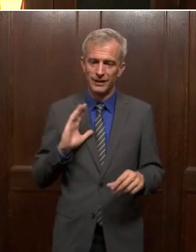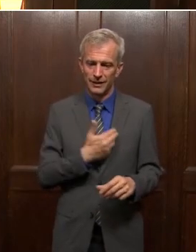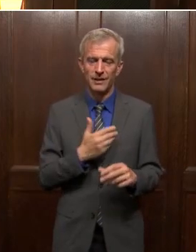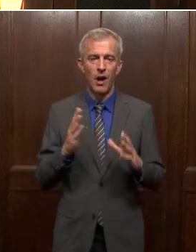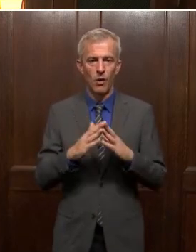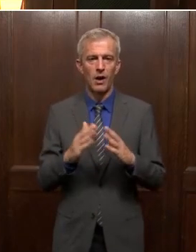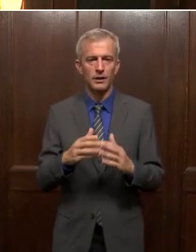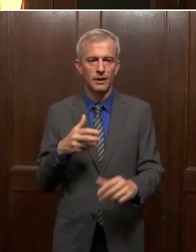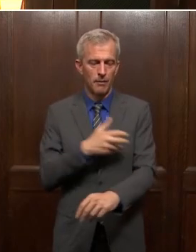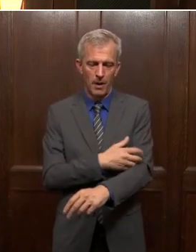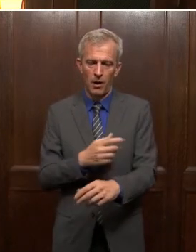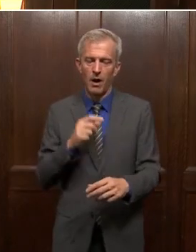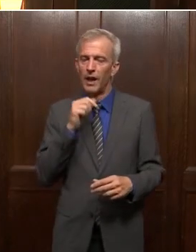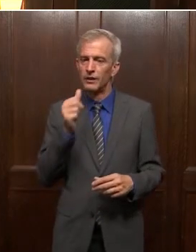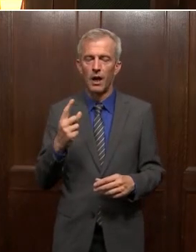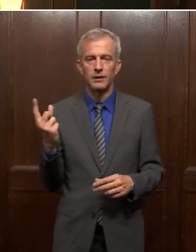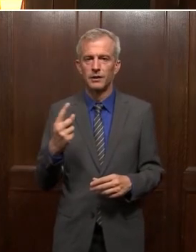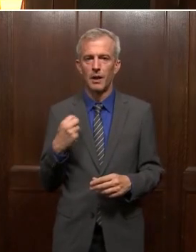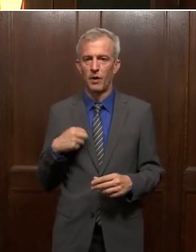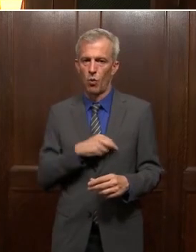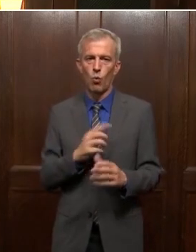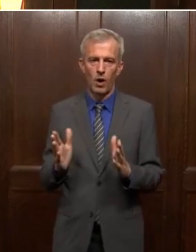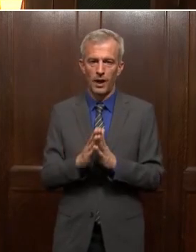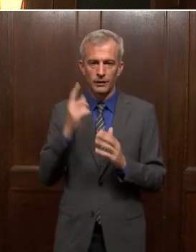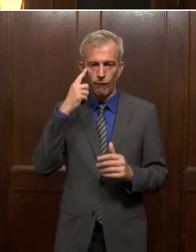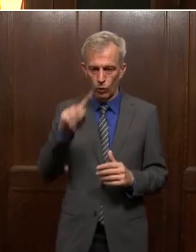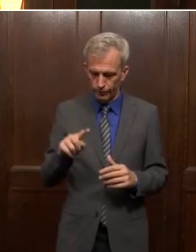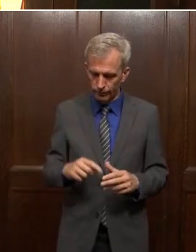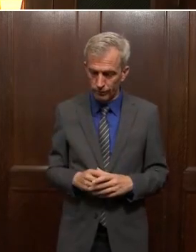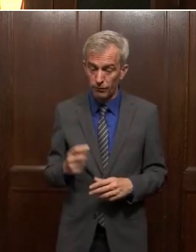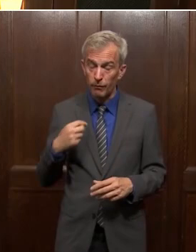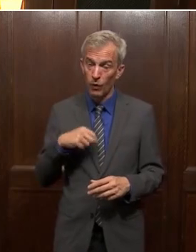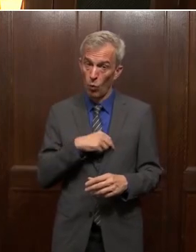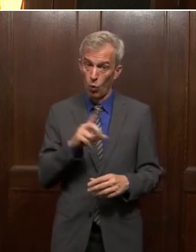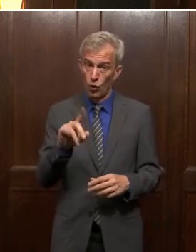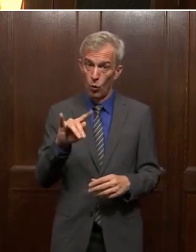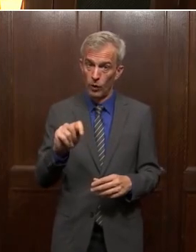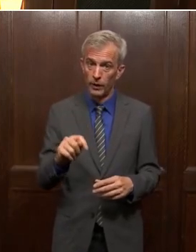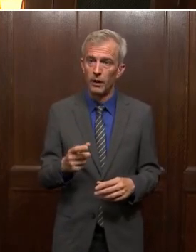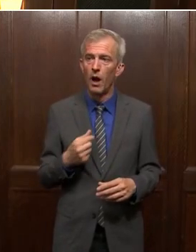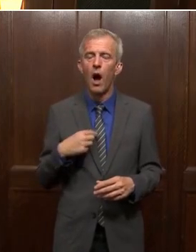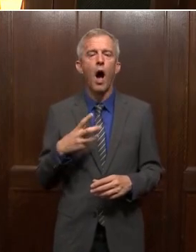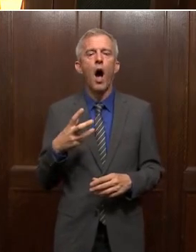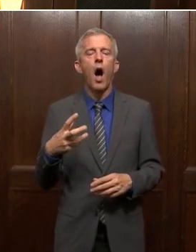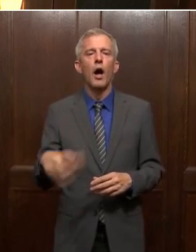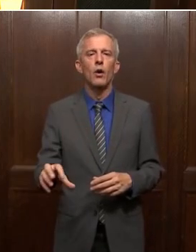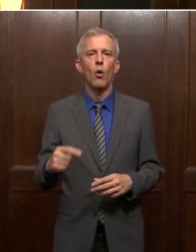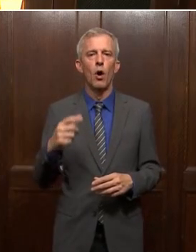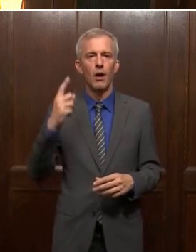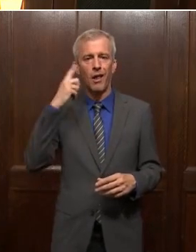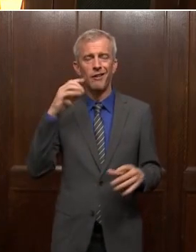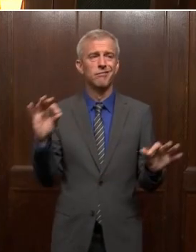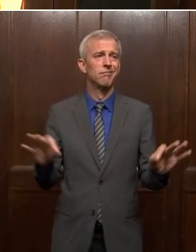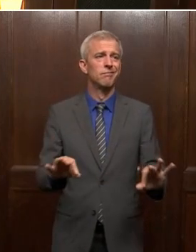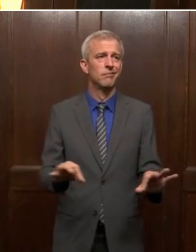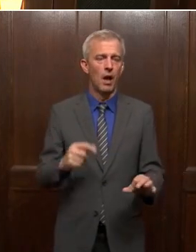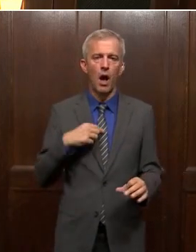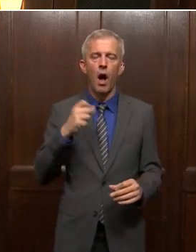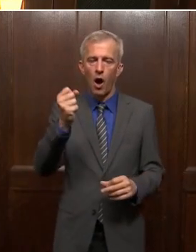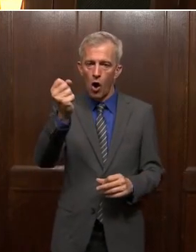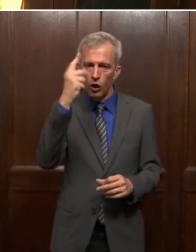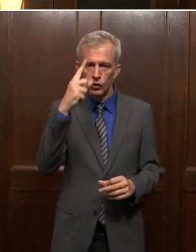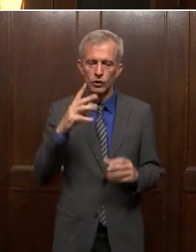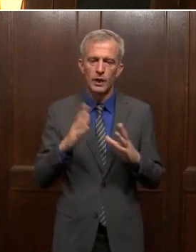asking for, we are imposing. But I don't want to be, by the way, cavalier about that. I know what that sacrifice is